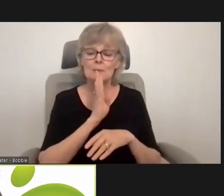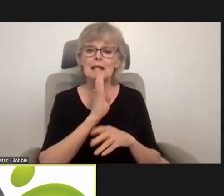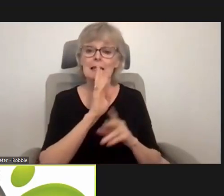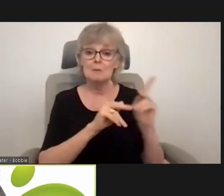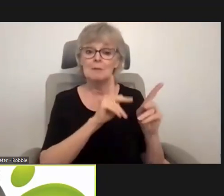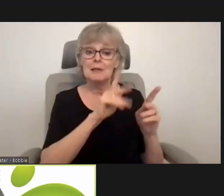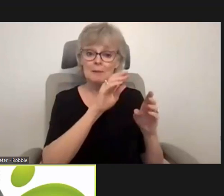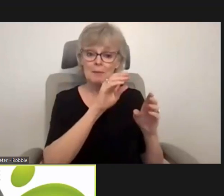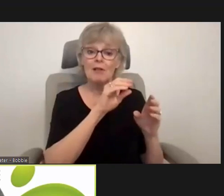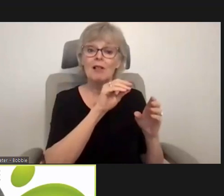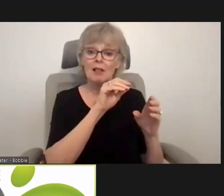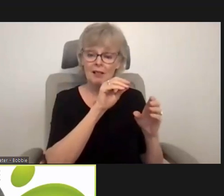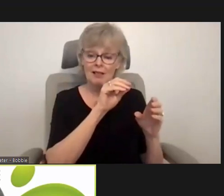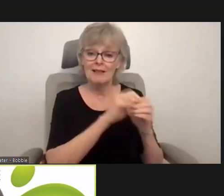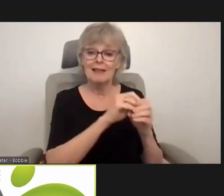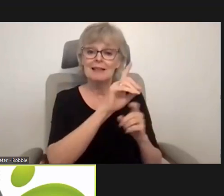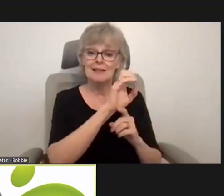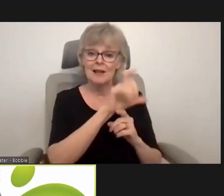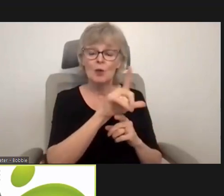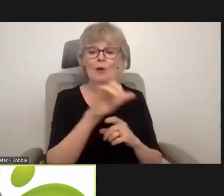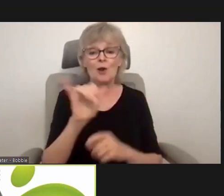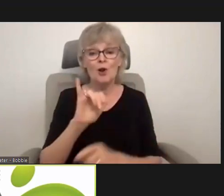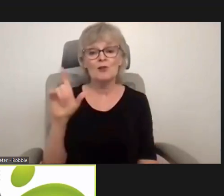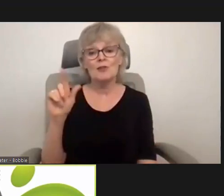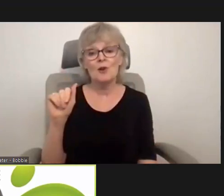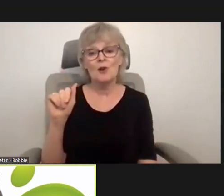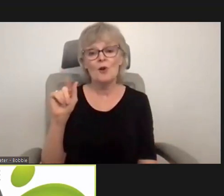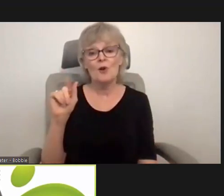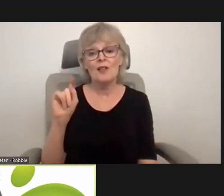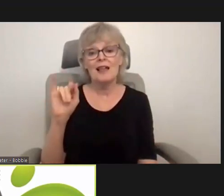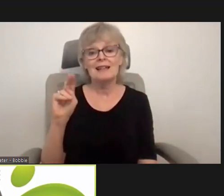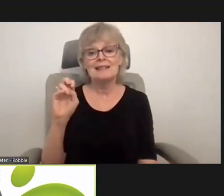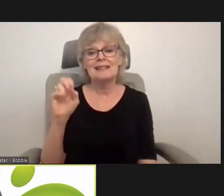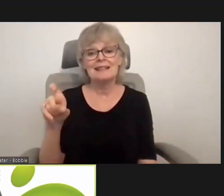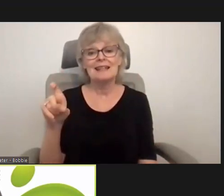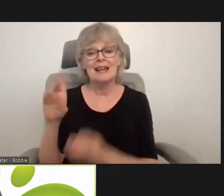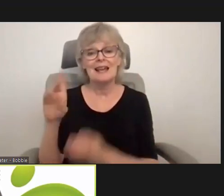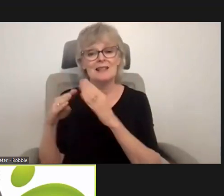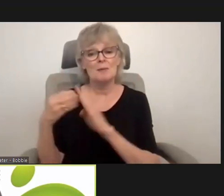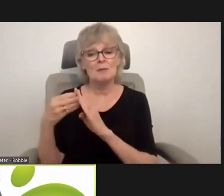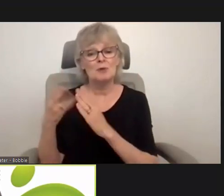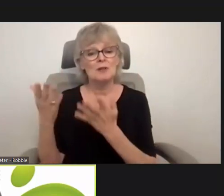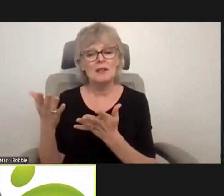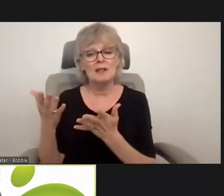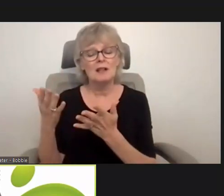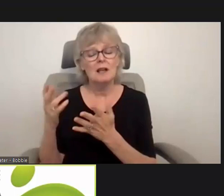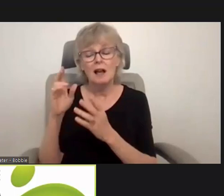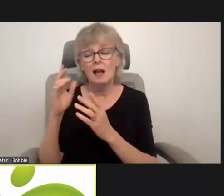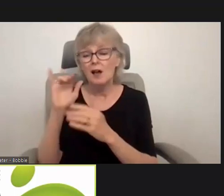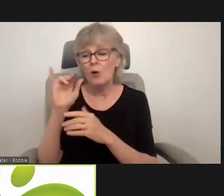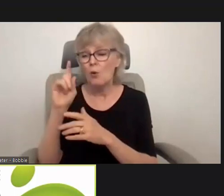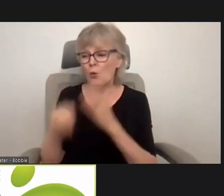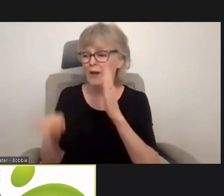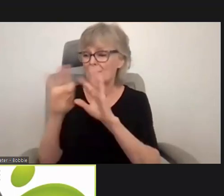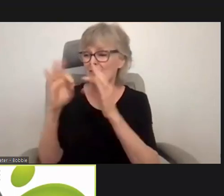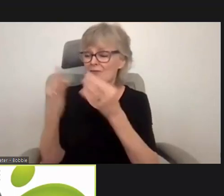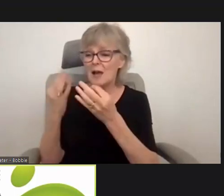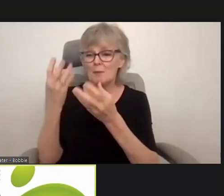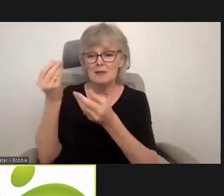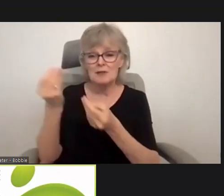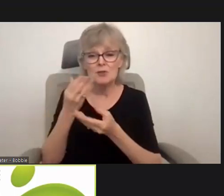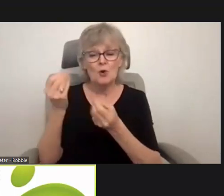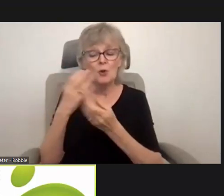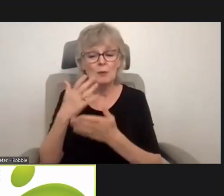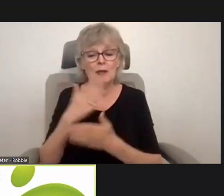in the Latinx community. It keeps me awake at night, the things that those families told me. And they need to know that